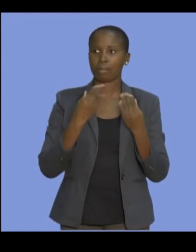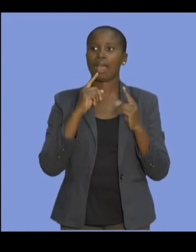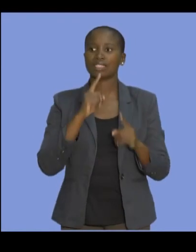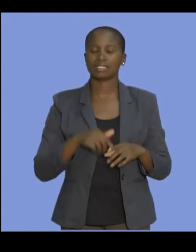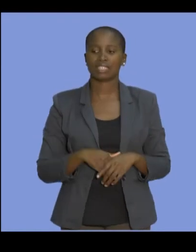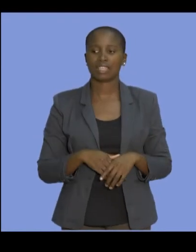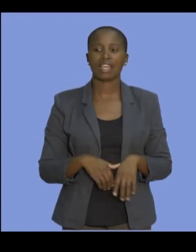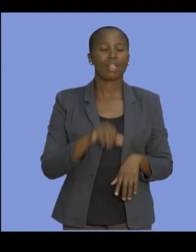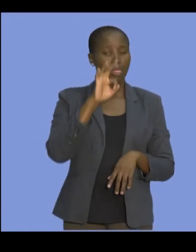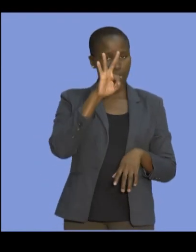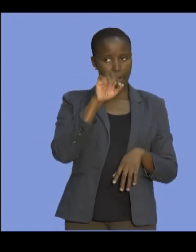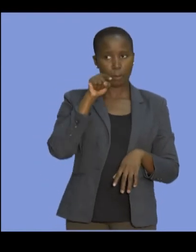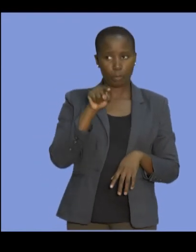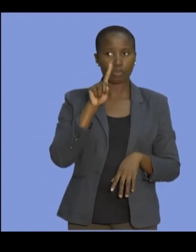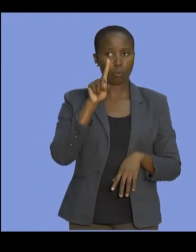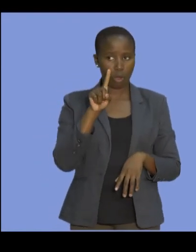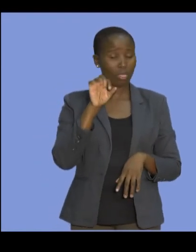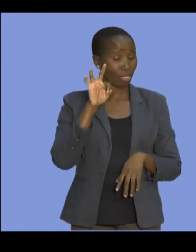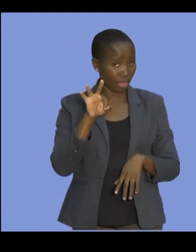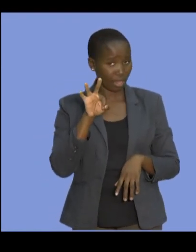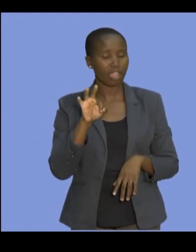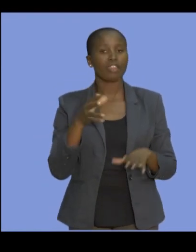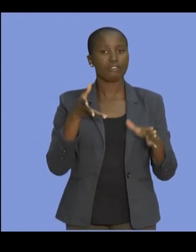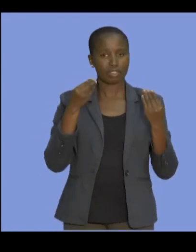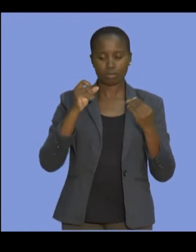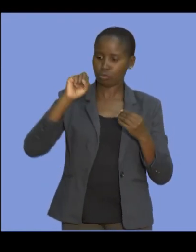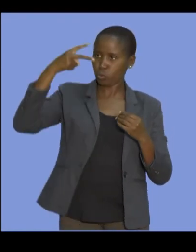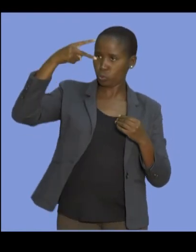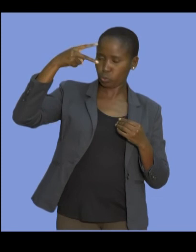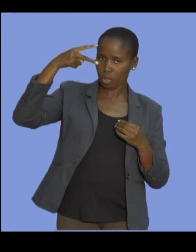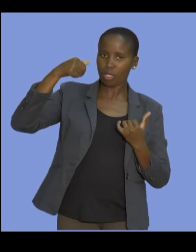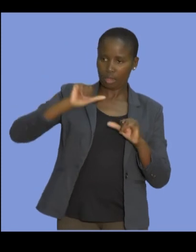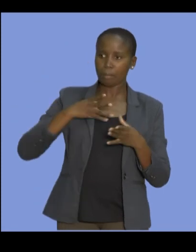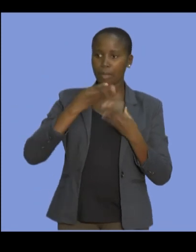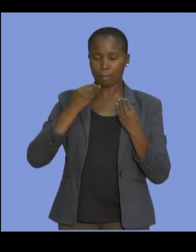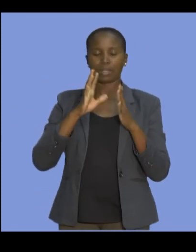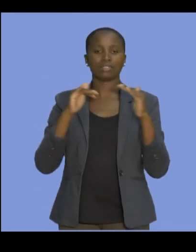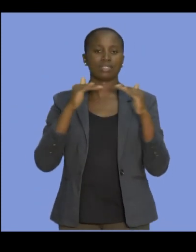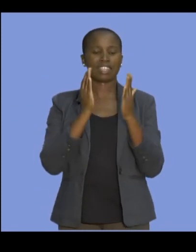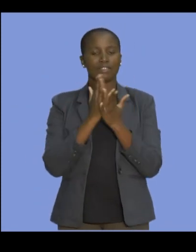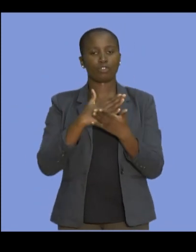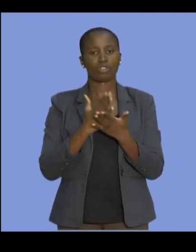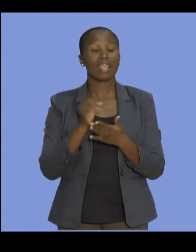3.143 is the variance. We square that to get the standard deviation. If we square that,